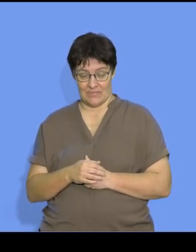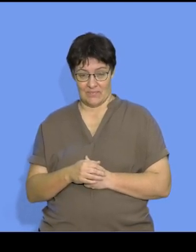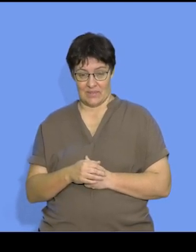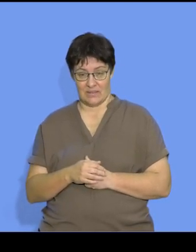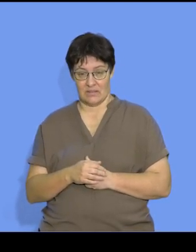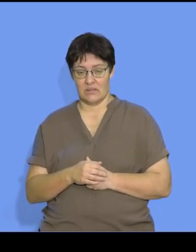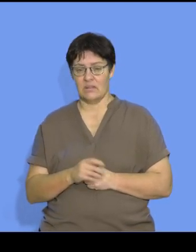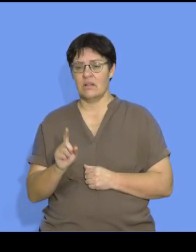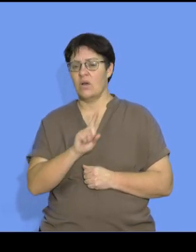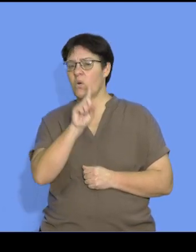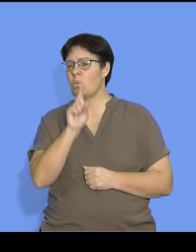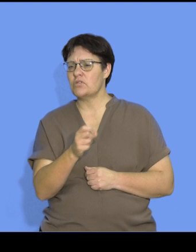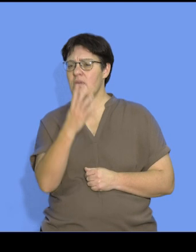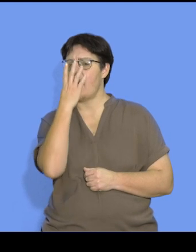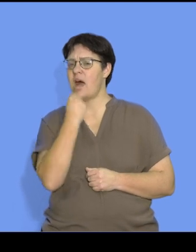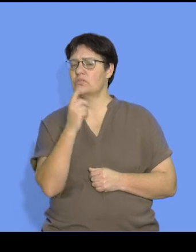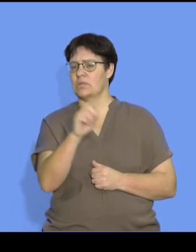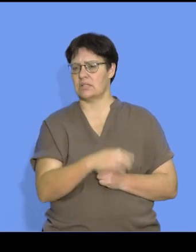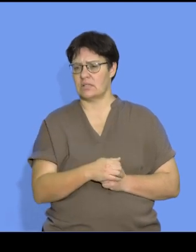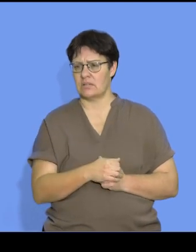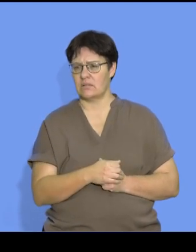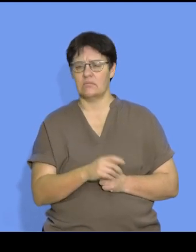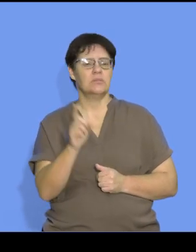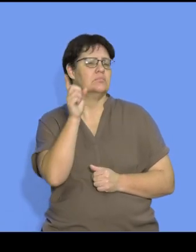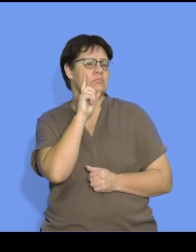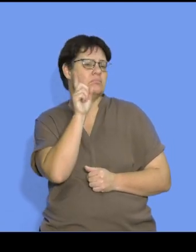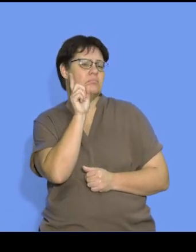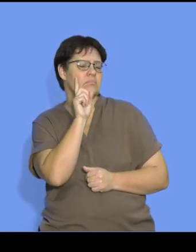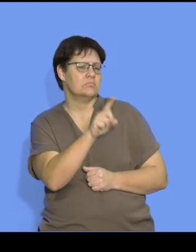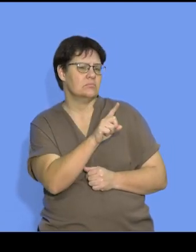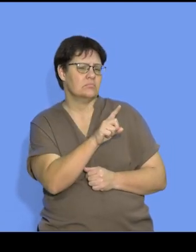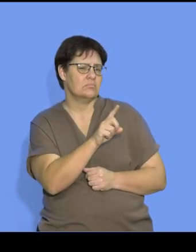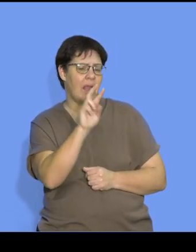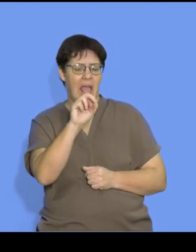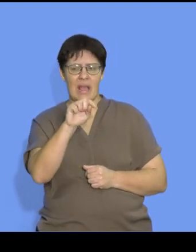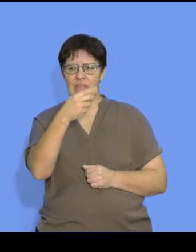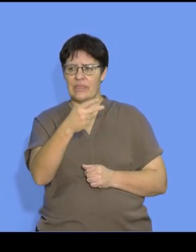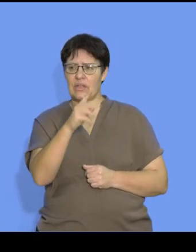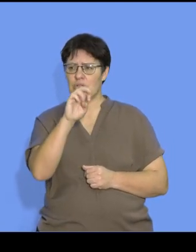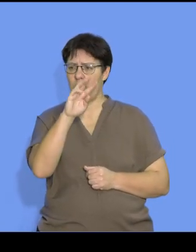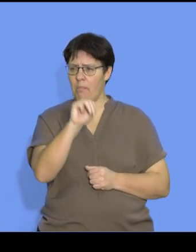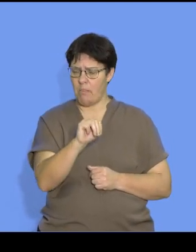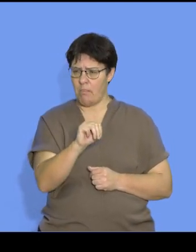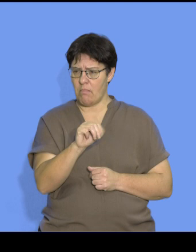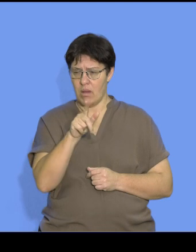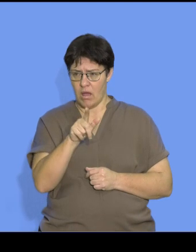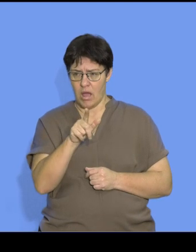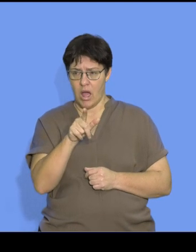The question has asked us to check whether the nth term is correct for this